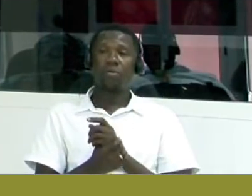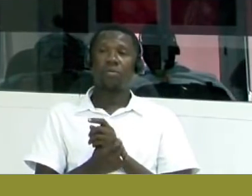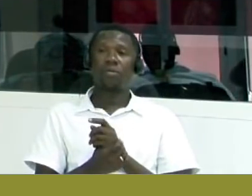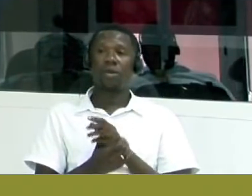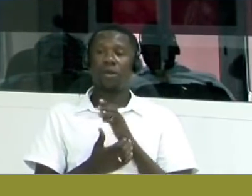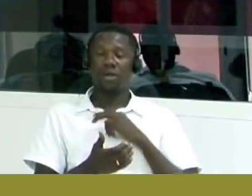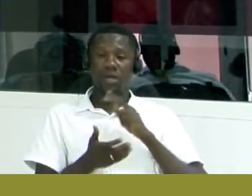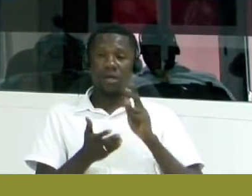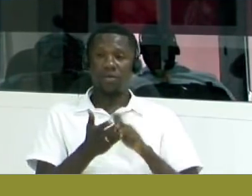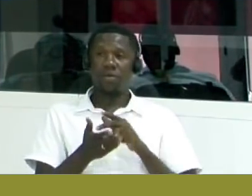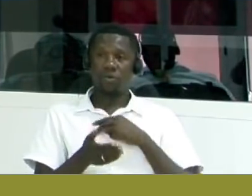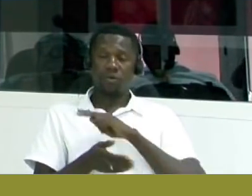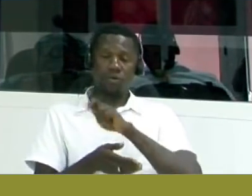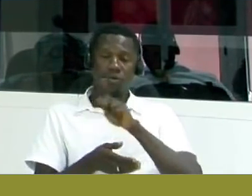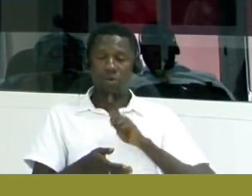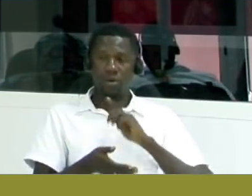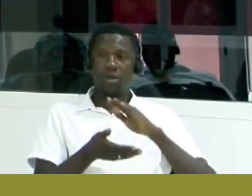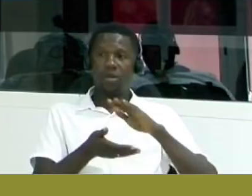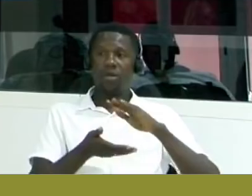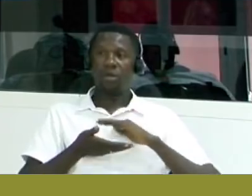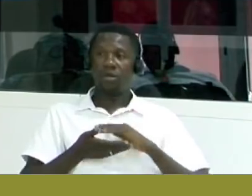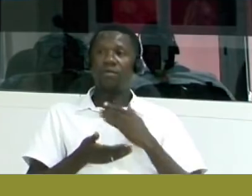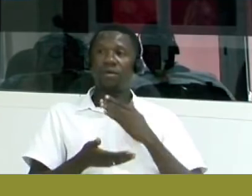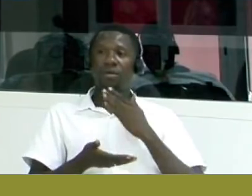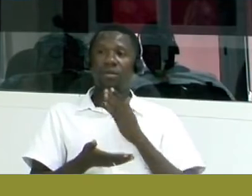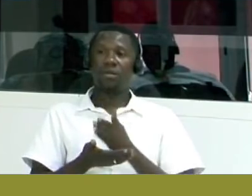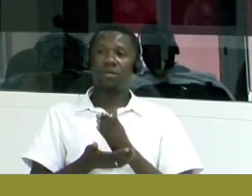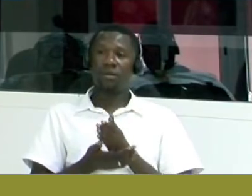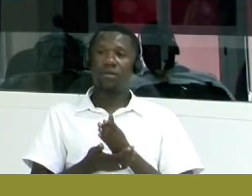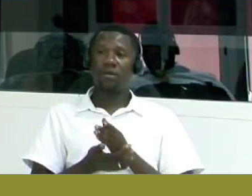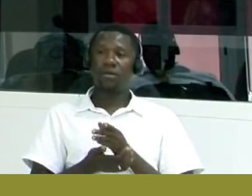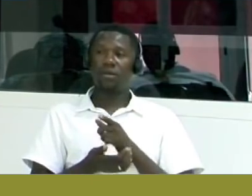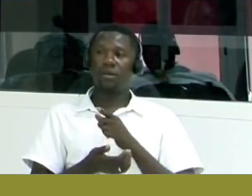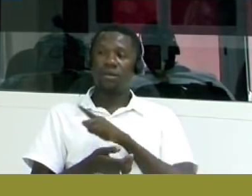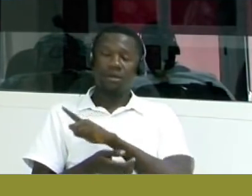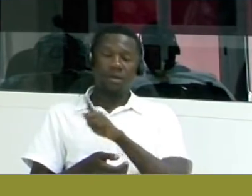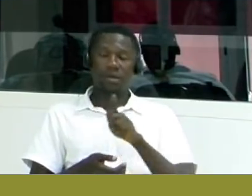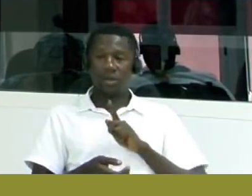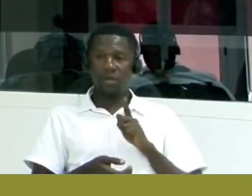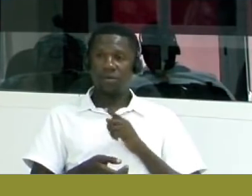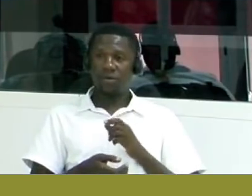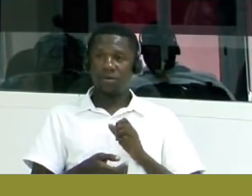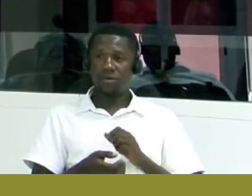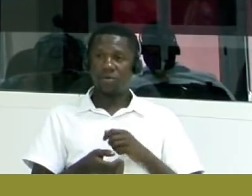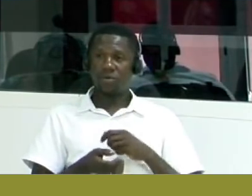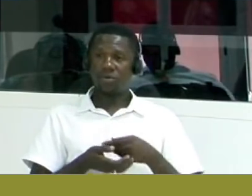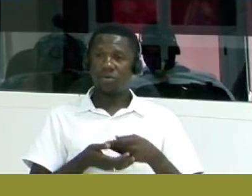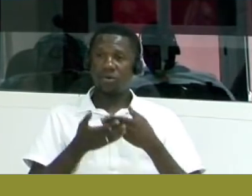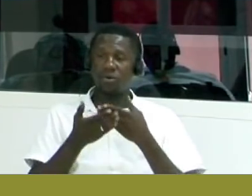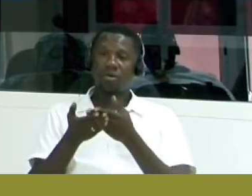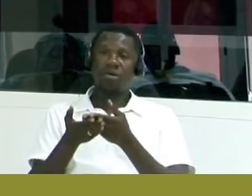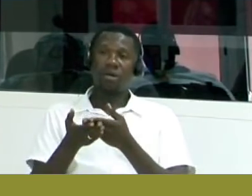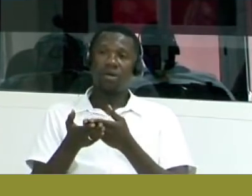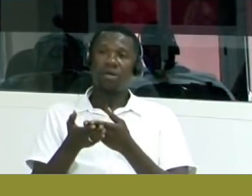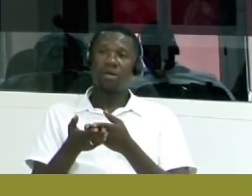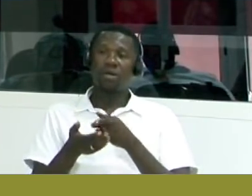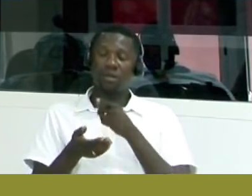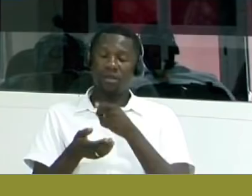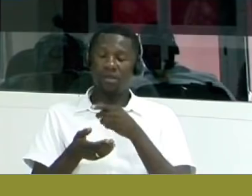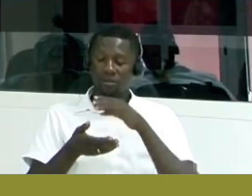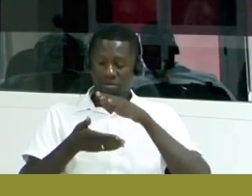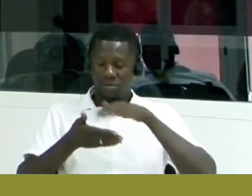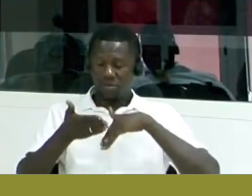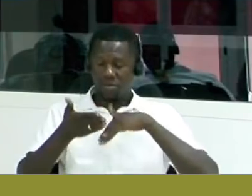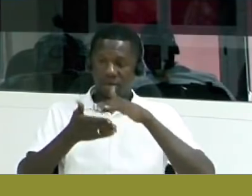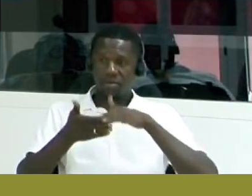the evidence we received is that they attempted to serve this